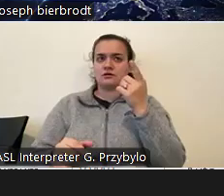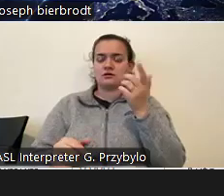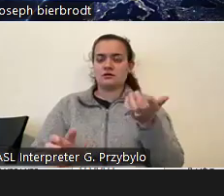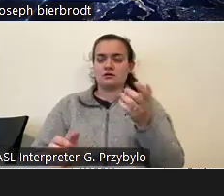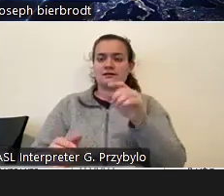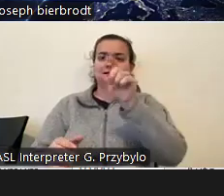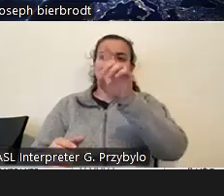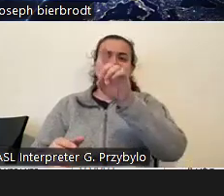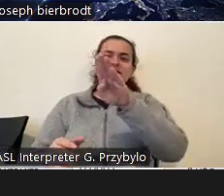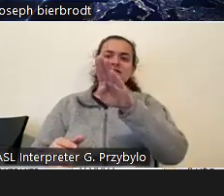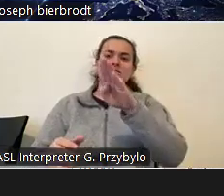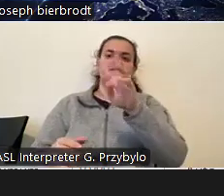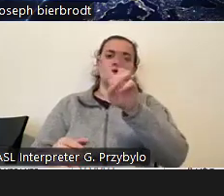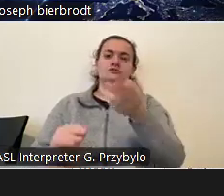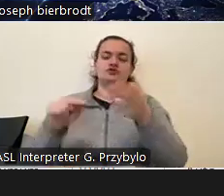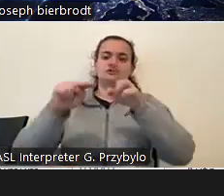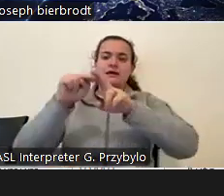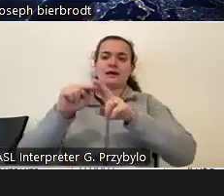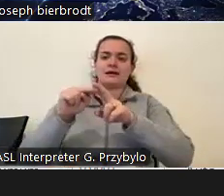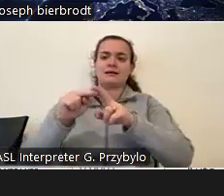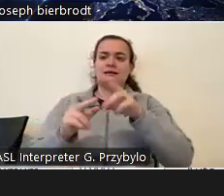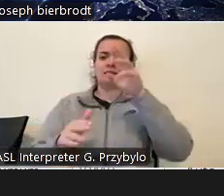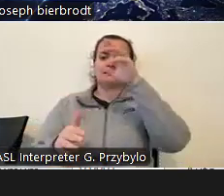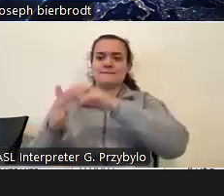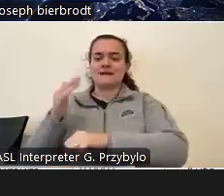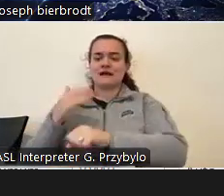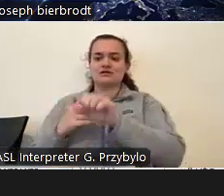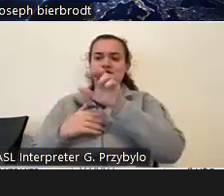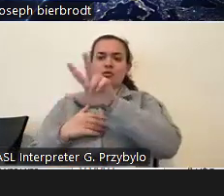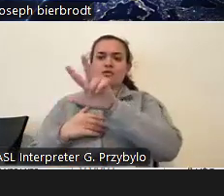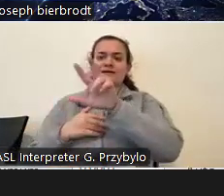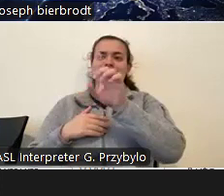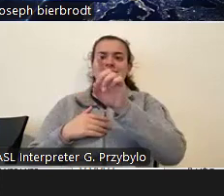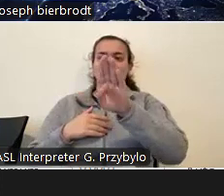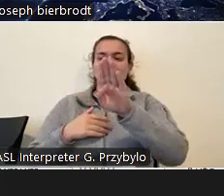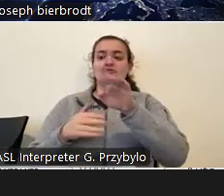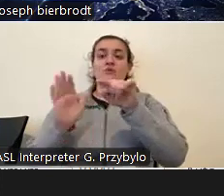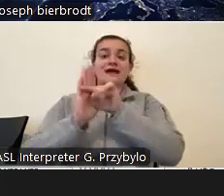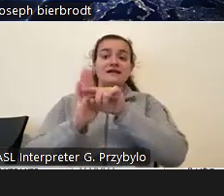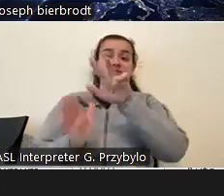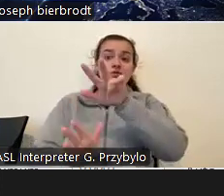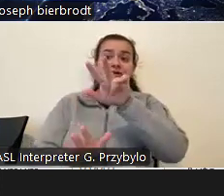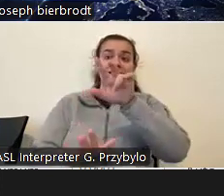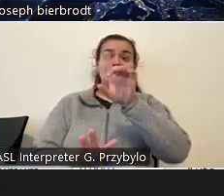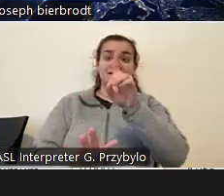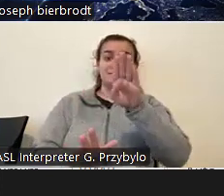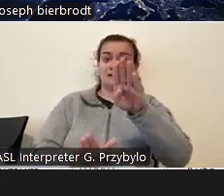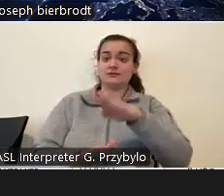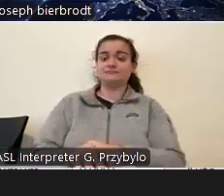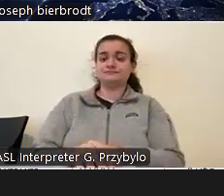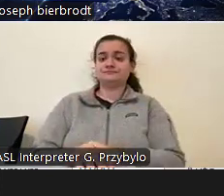decibel voltage gain is minus 3 dB. So negative 3 dB. You'll often hear